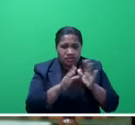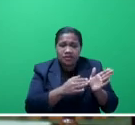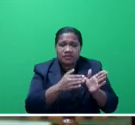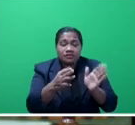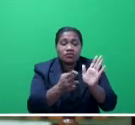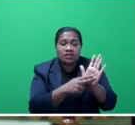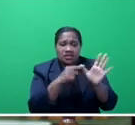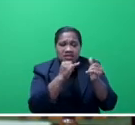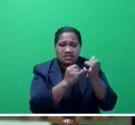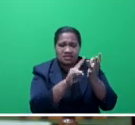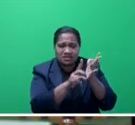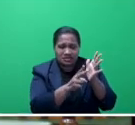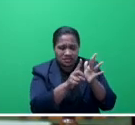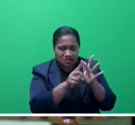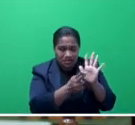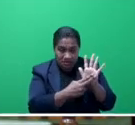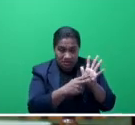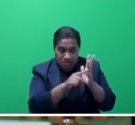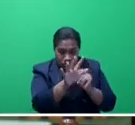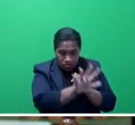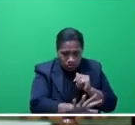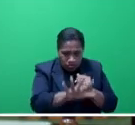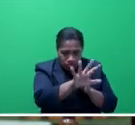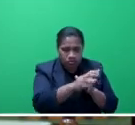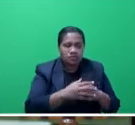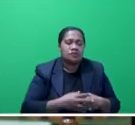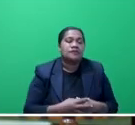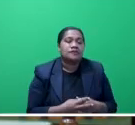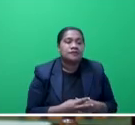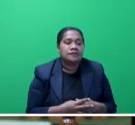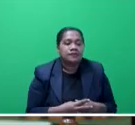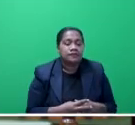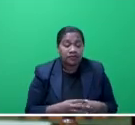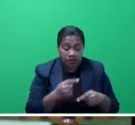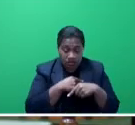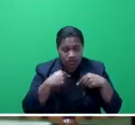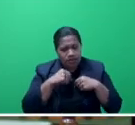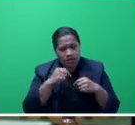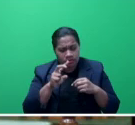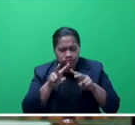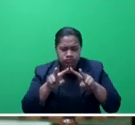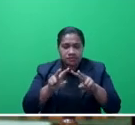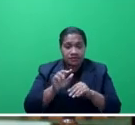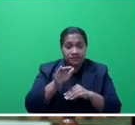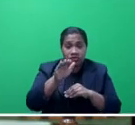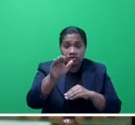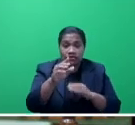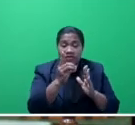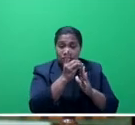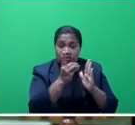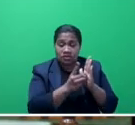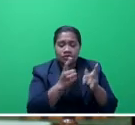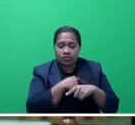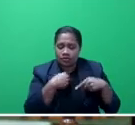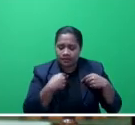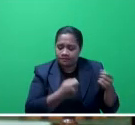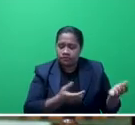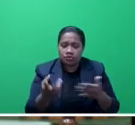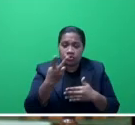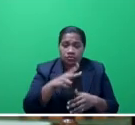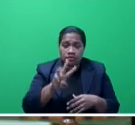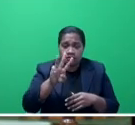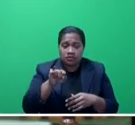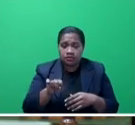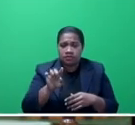Children. Mr. Speaker, sir, as we look into the future of our democracy, we are providing $23.1 million to the Fijian